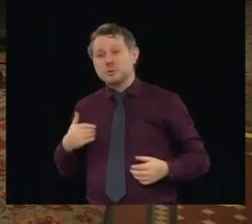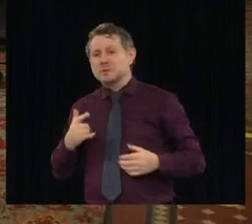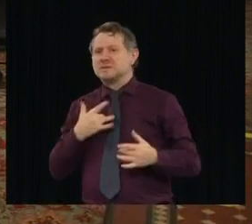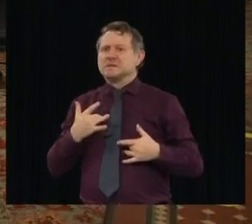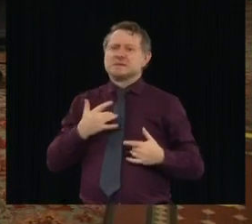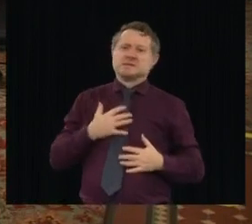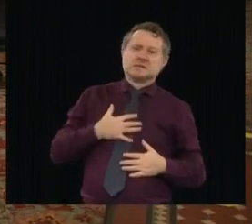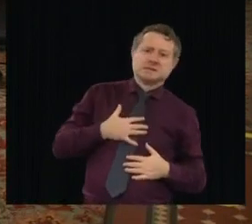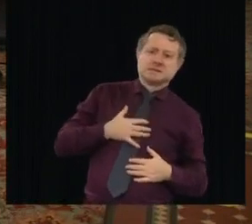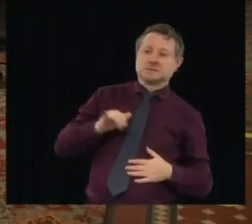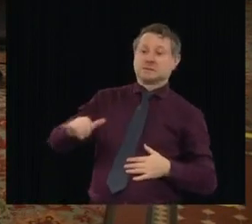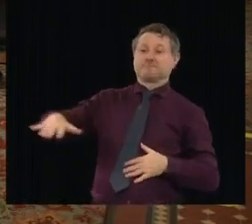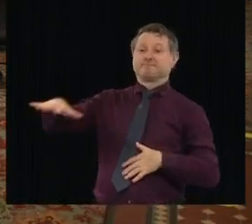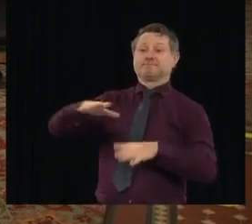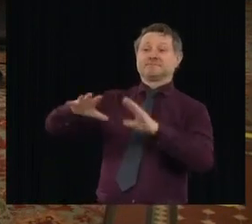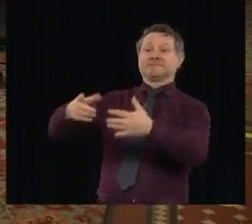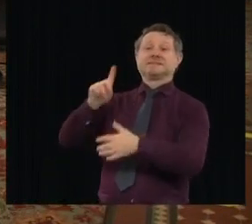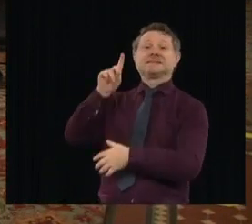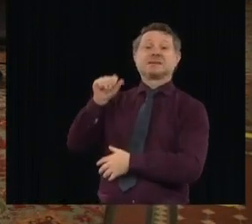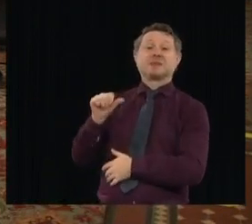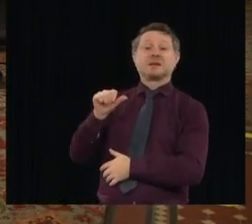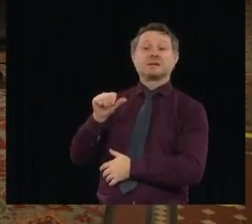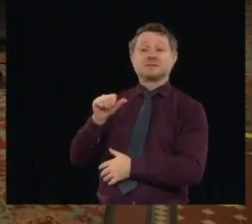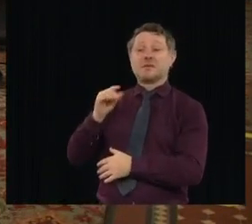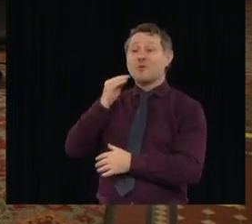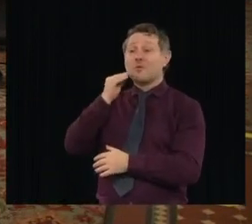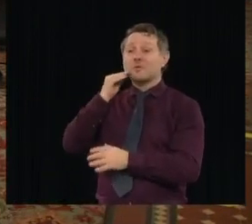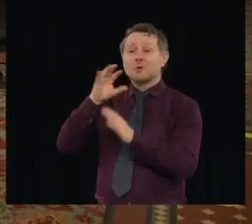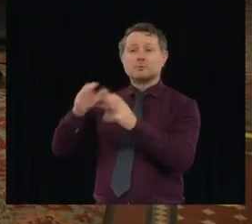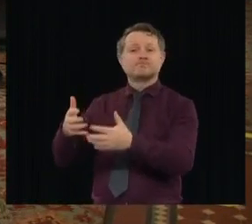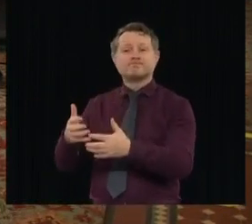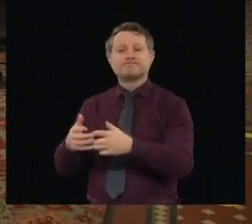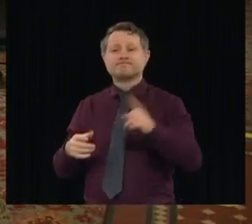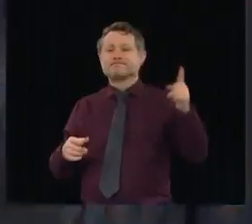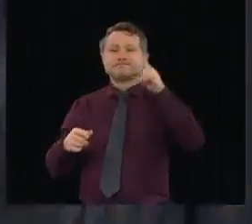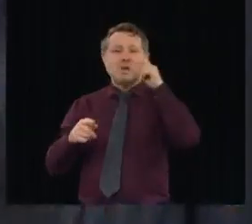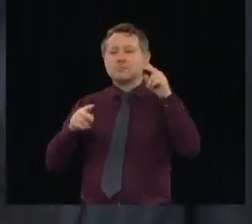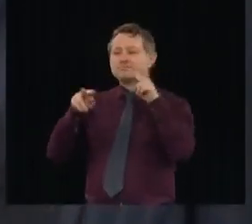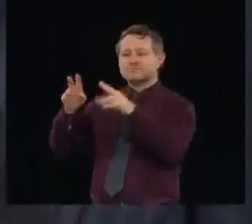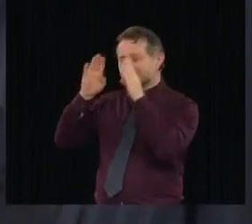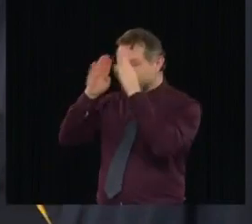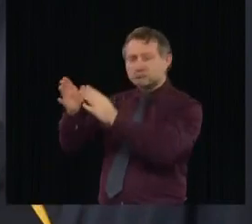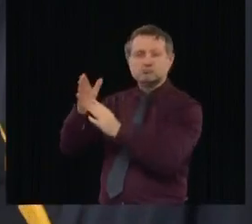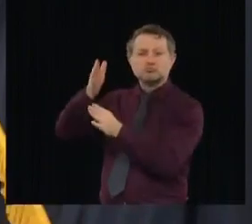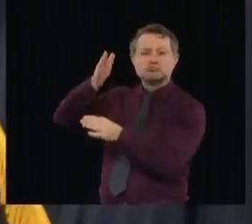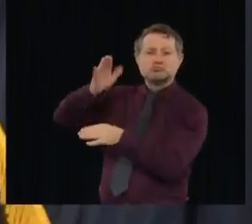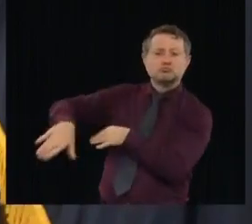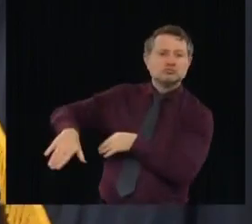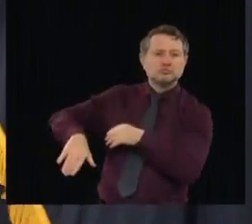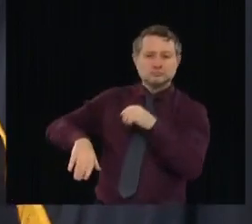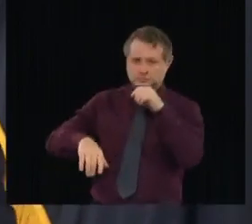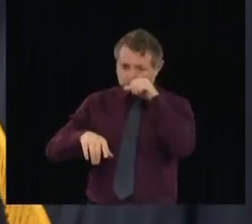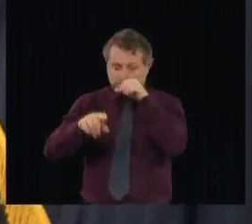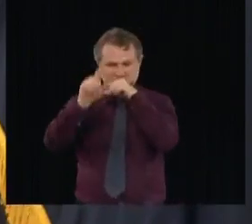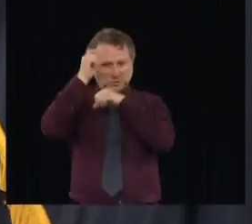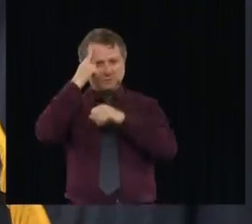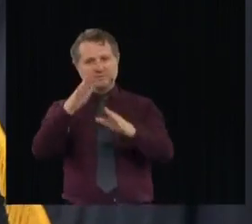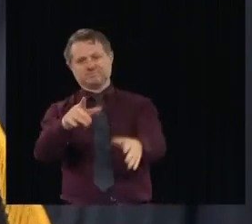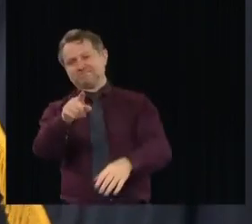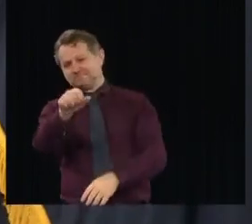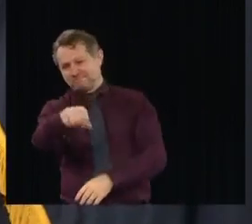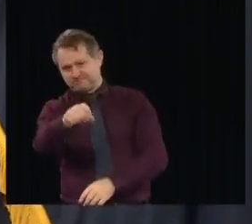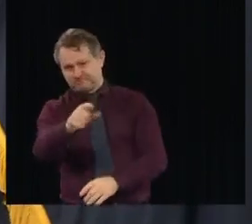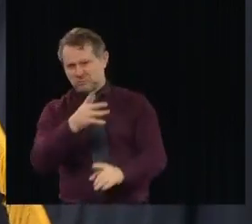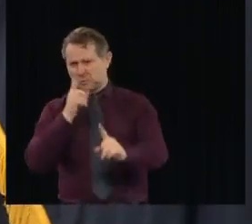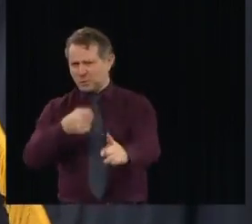community of the disabled is getting attention. Yeah, I think the basic point is what we've been talking about, right?